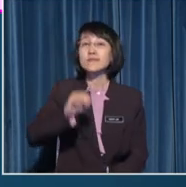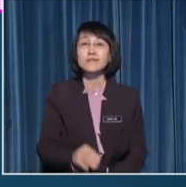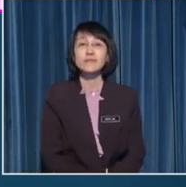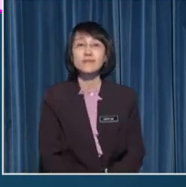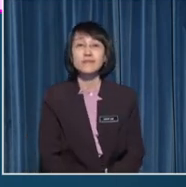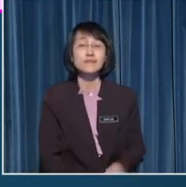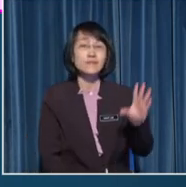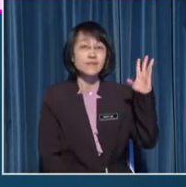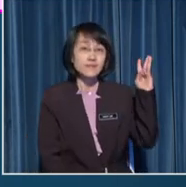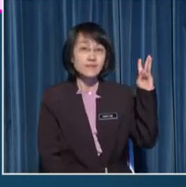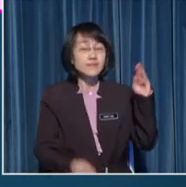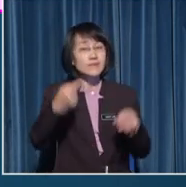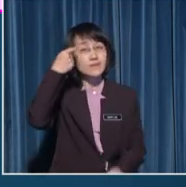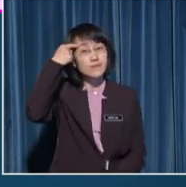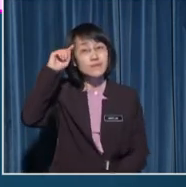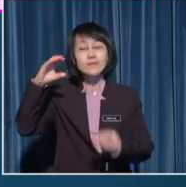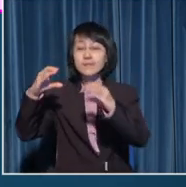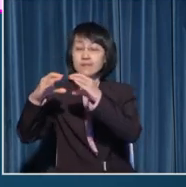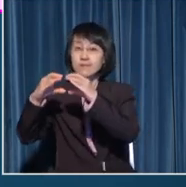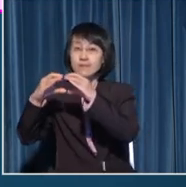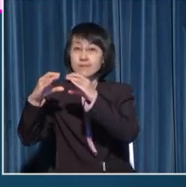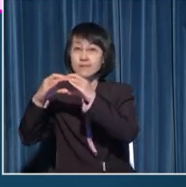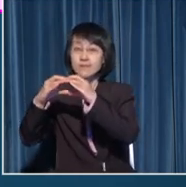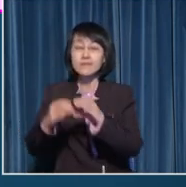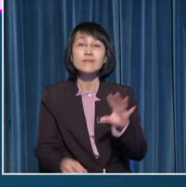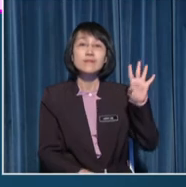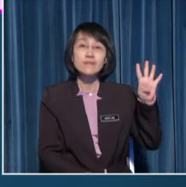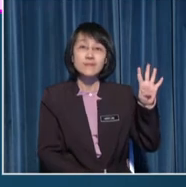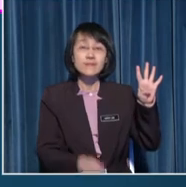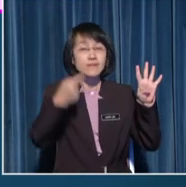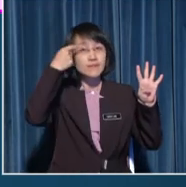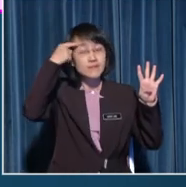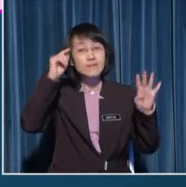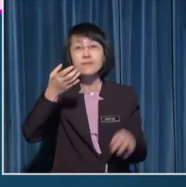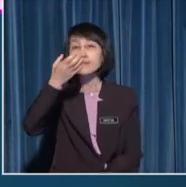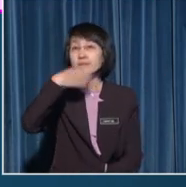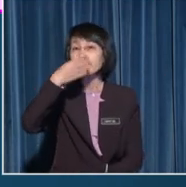6 for kiwi. And 4 for apple.